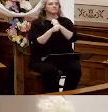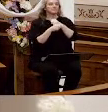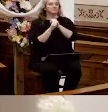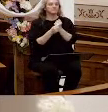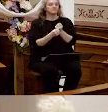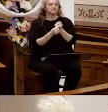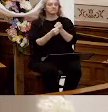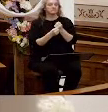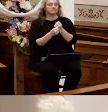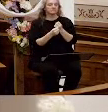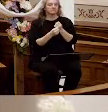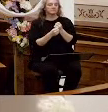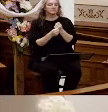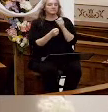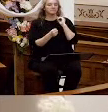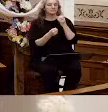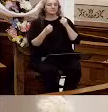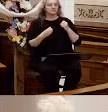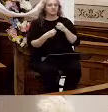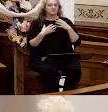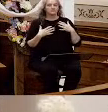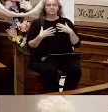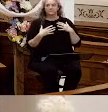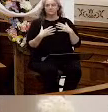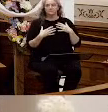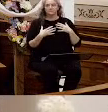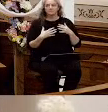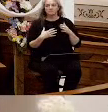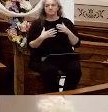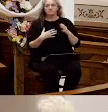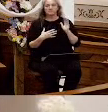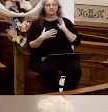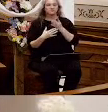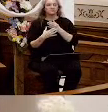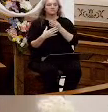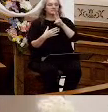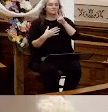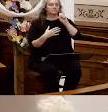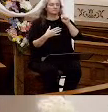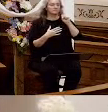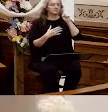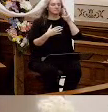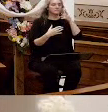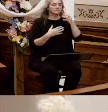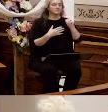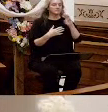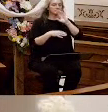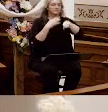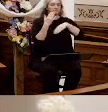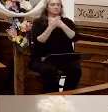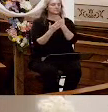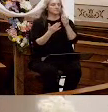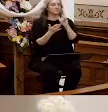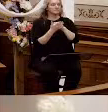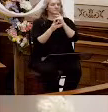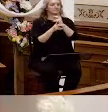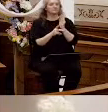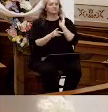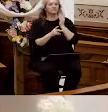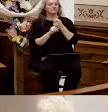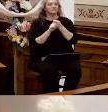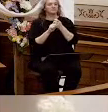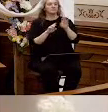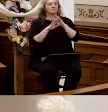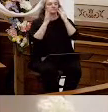fear, complacency, superiority, us versus them, and all the other things that keep us from opening